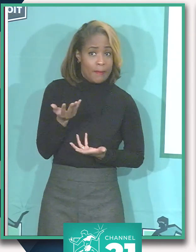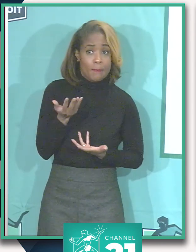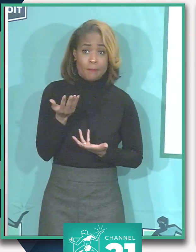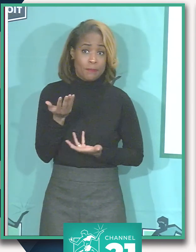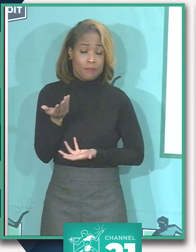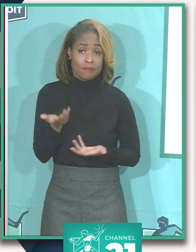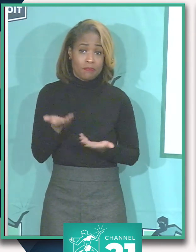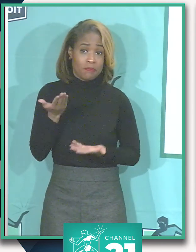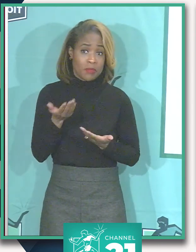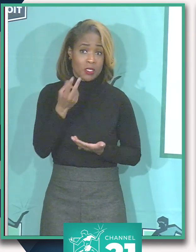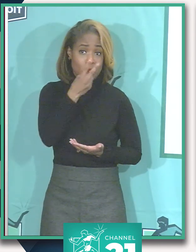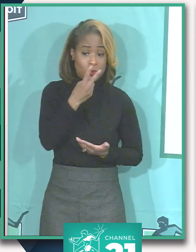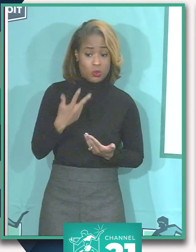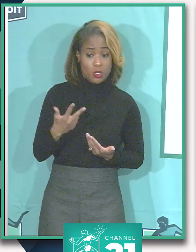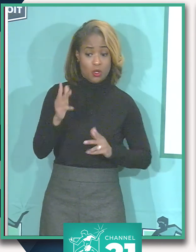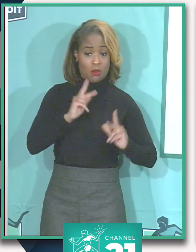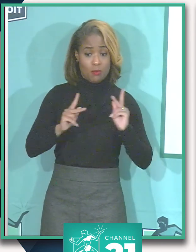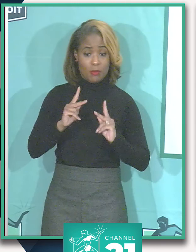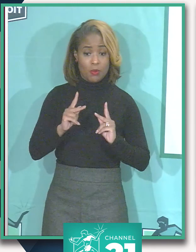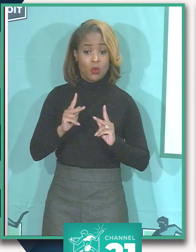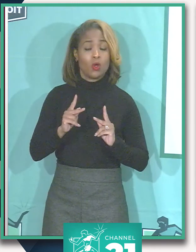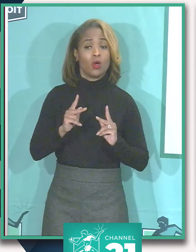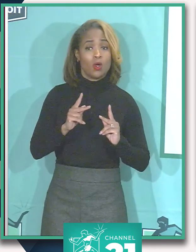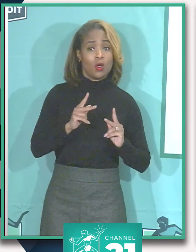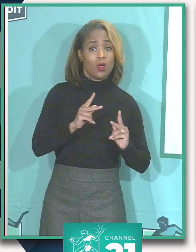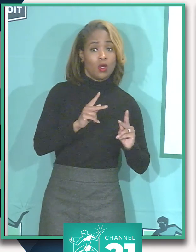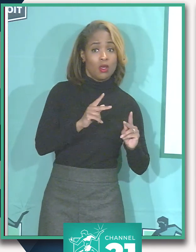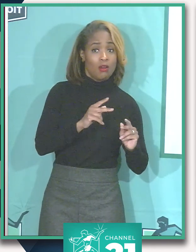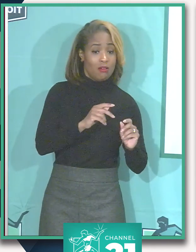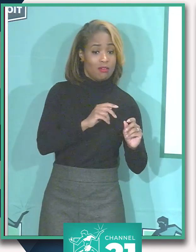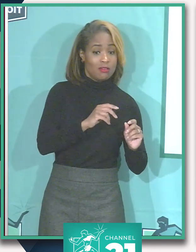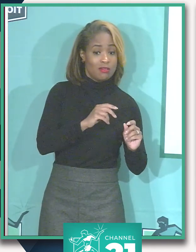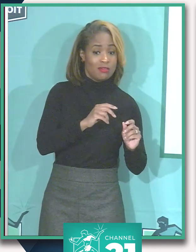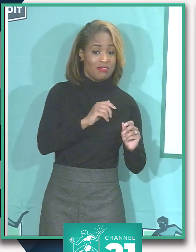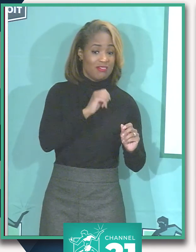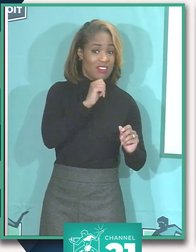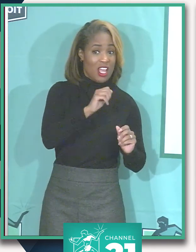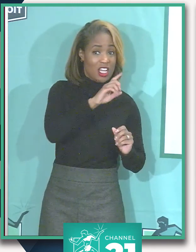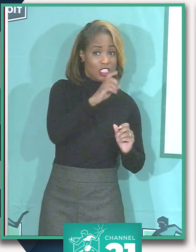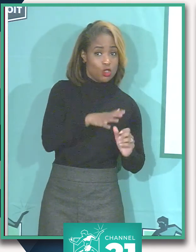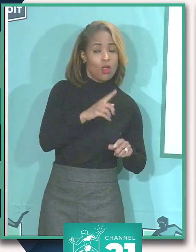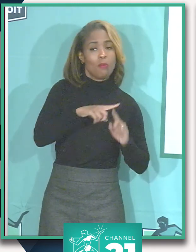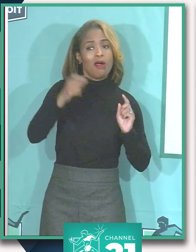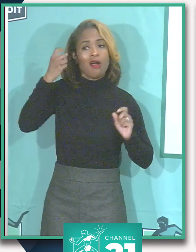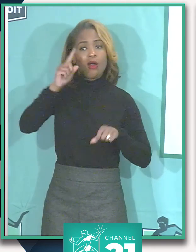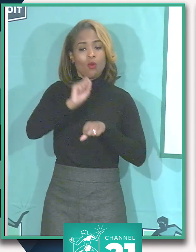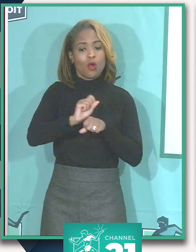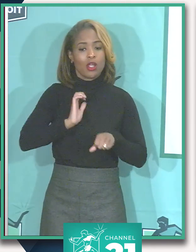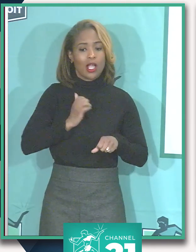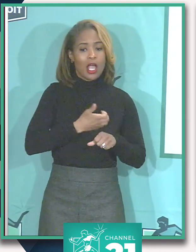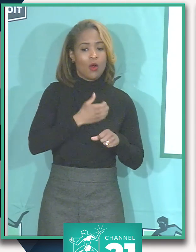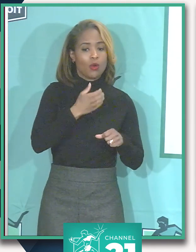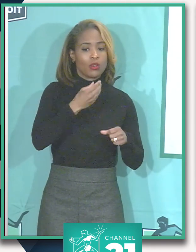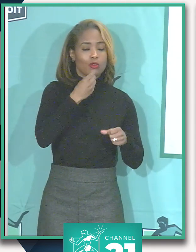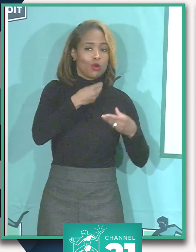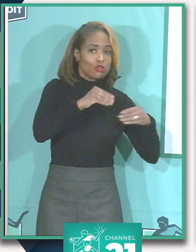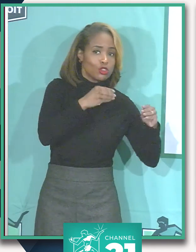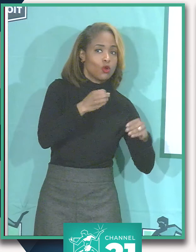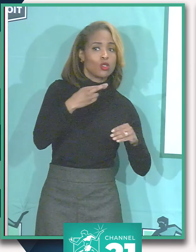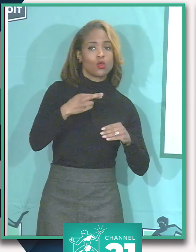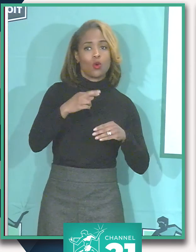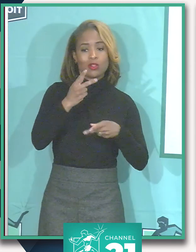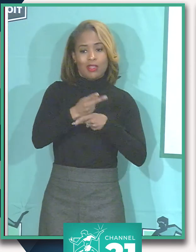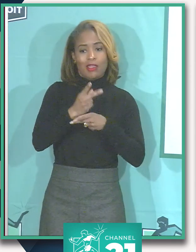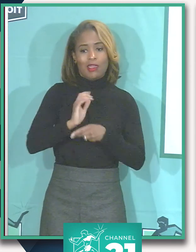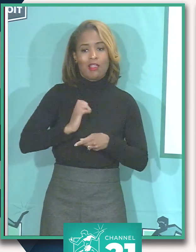but it's probably about 2/3 Detroiters, 1/3 non-Detroiters, and the non-Detroiters are people working in our grocery stores, taking care of our children.